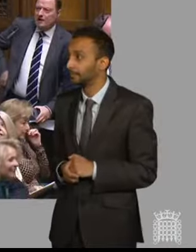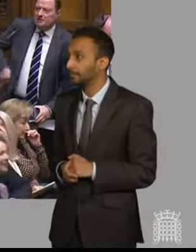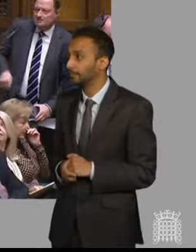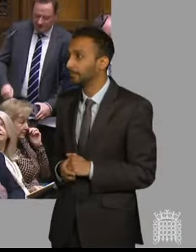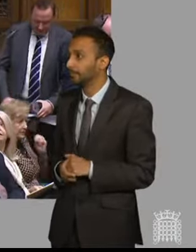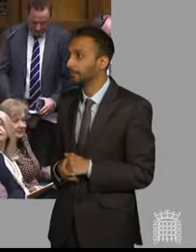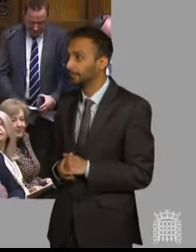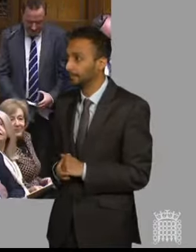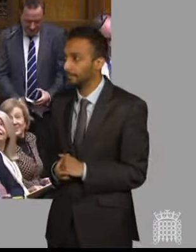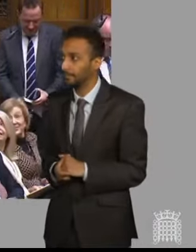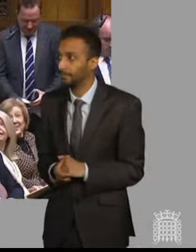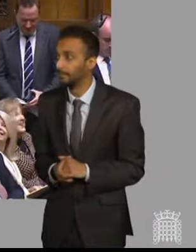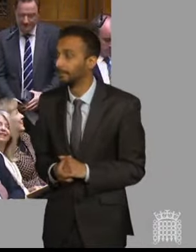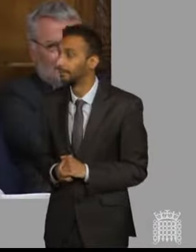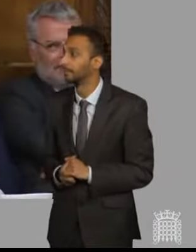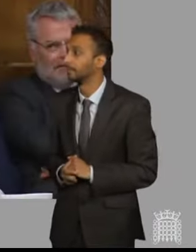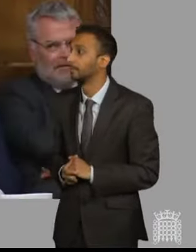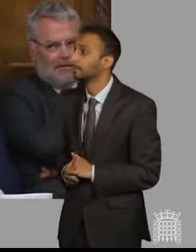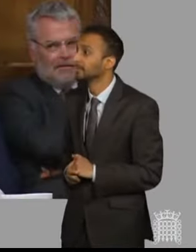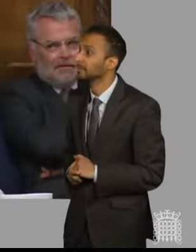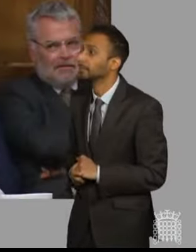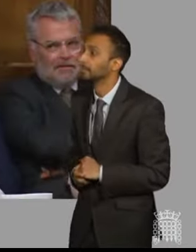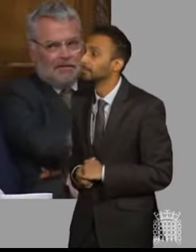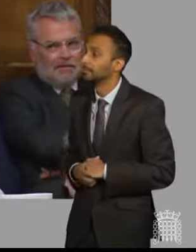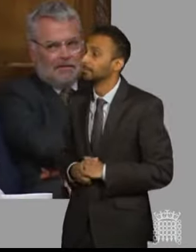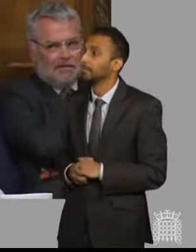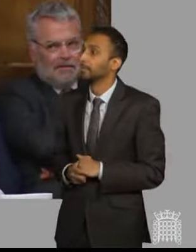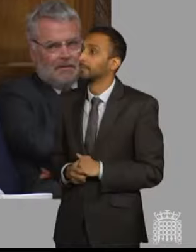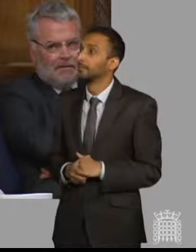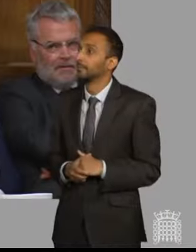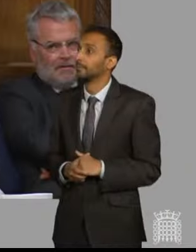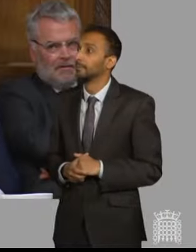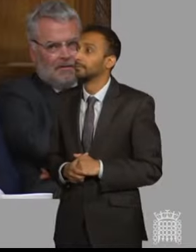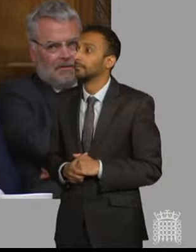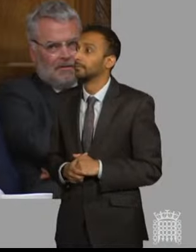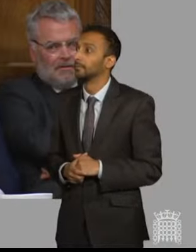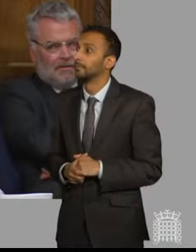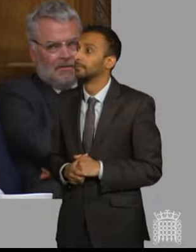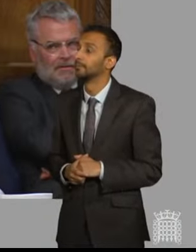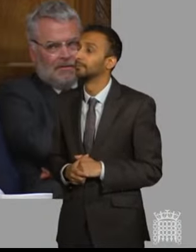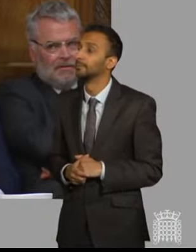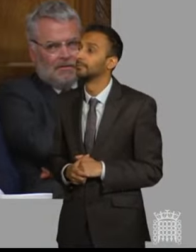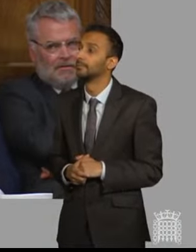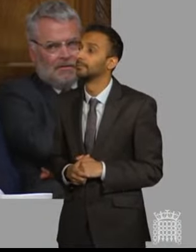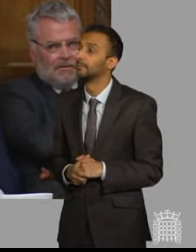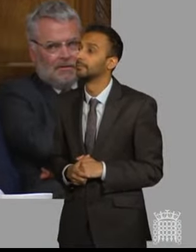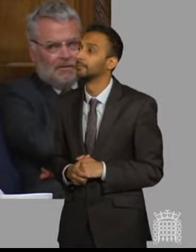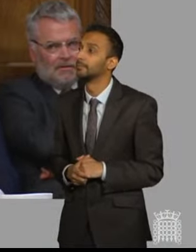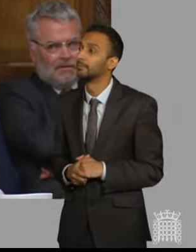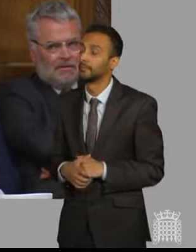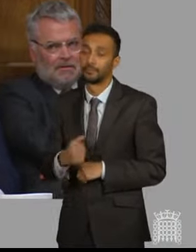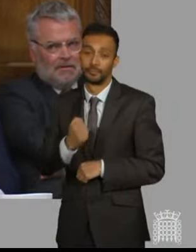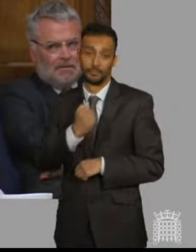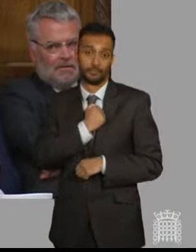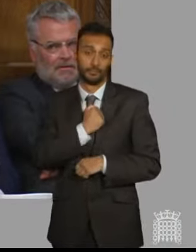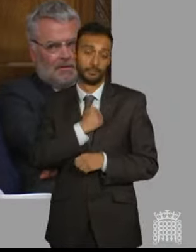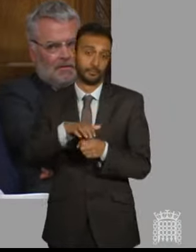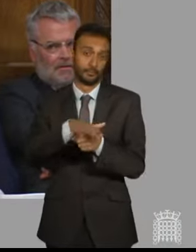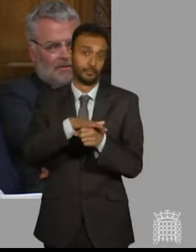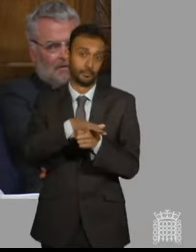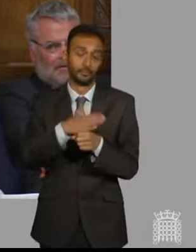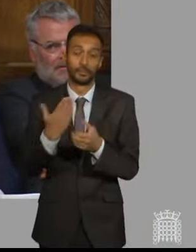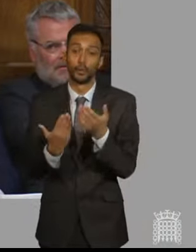Thank you. Stop your ears. In my constituency, the new Hillingdon Hospital has full planning permission has